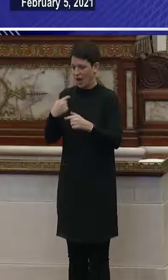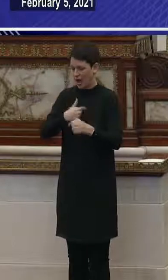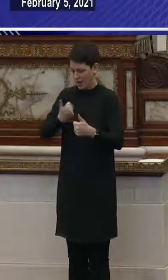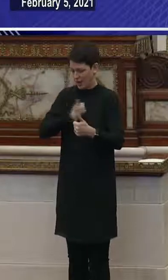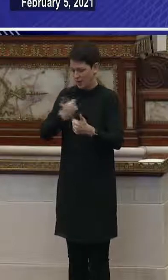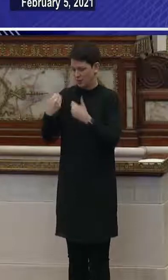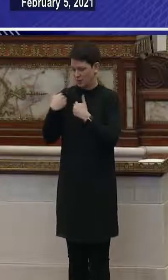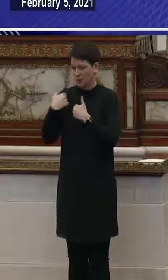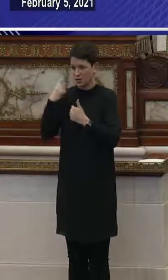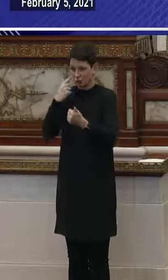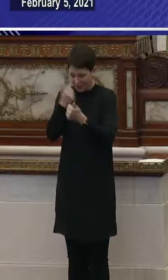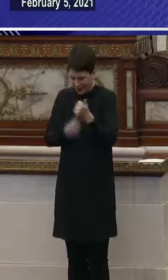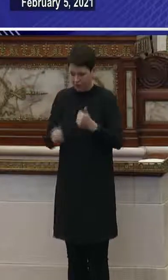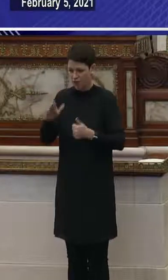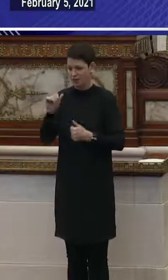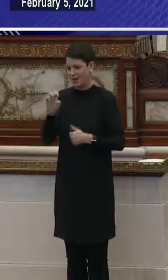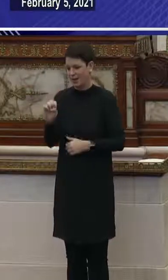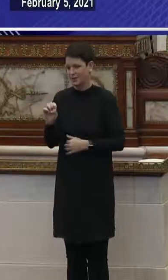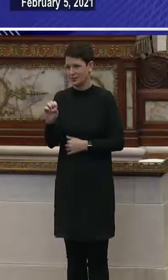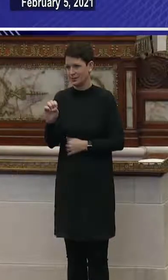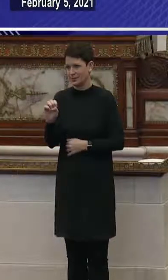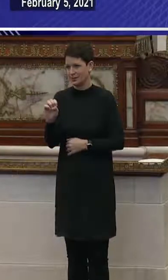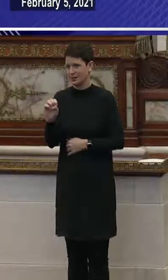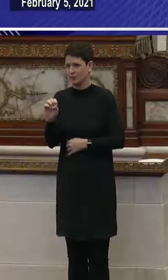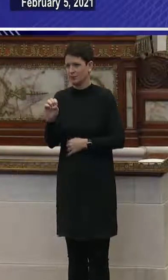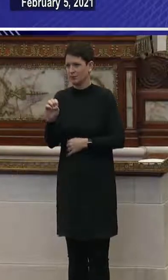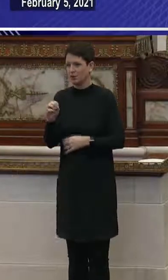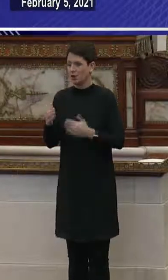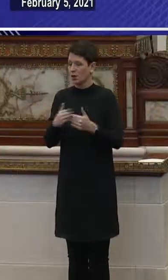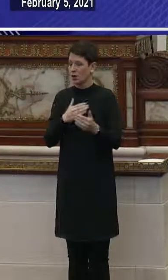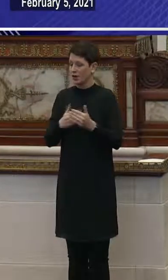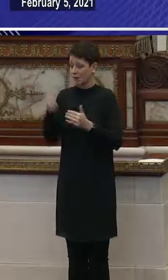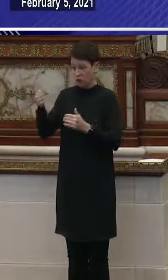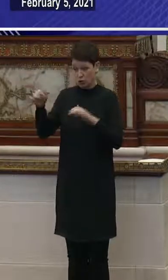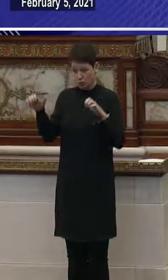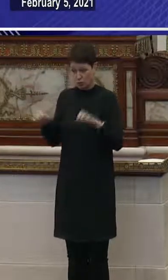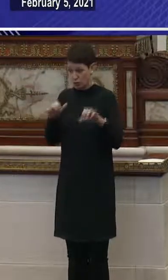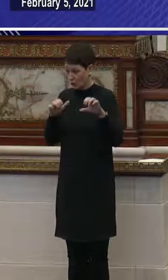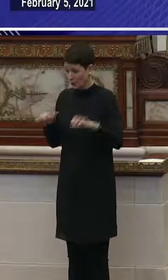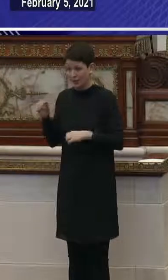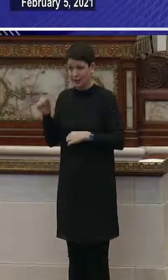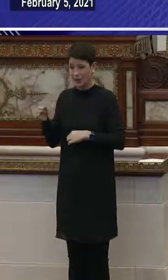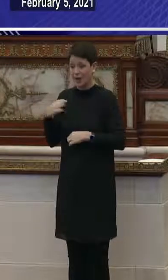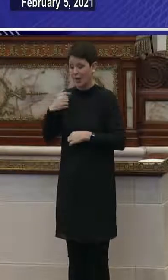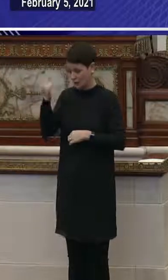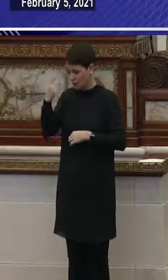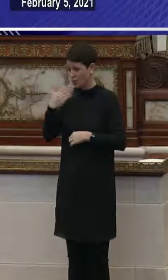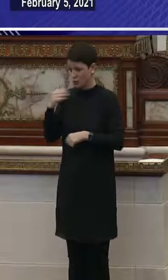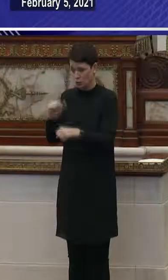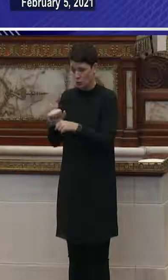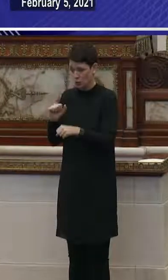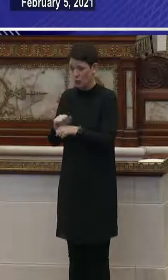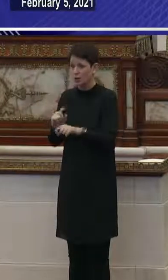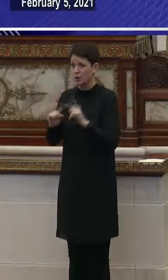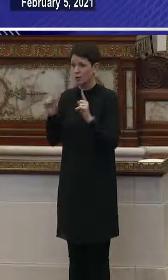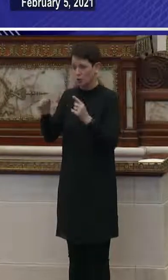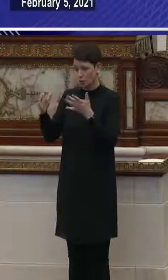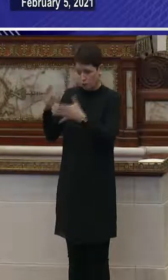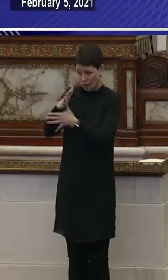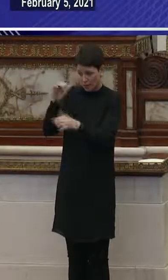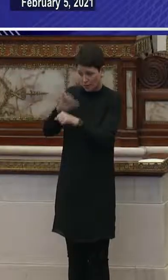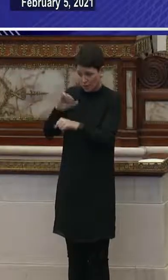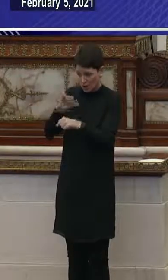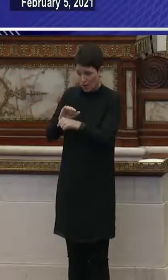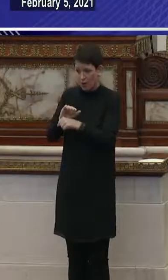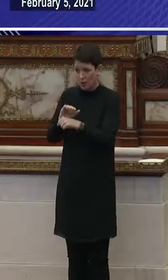responsible for every case. And whatever you were doing, I understand it's good work, but I'm just saying your primary job is